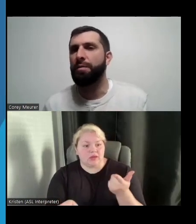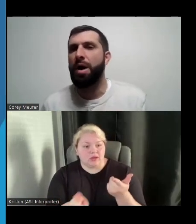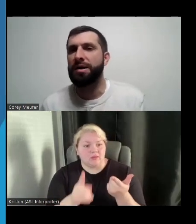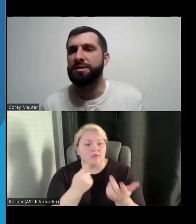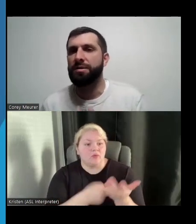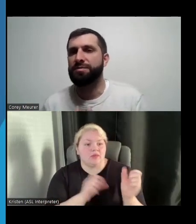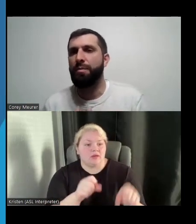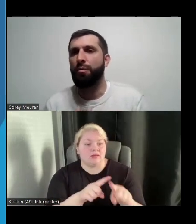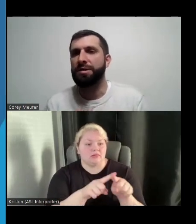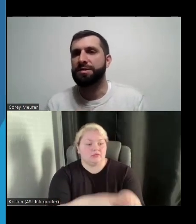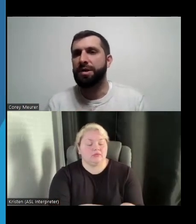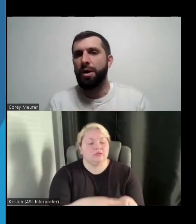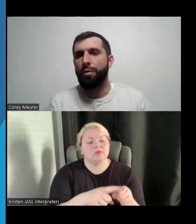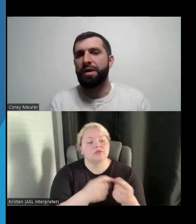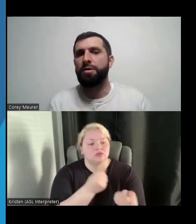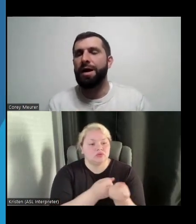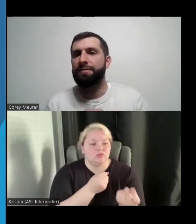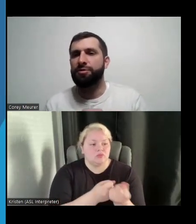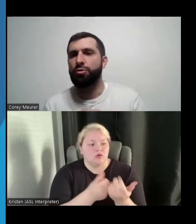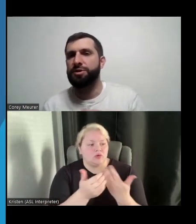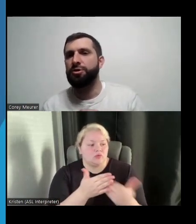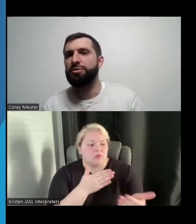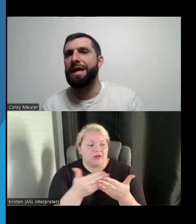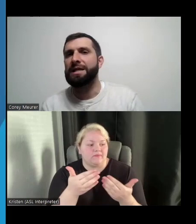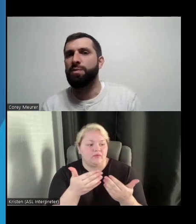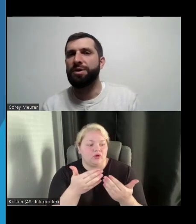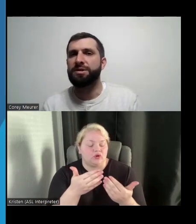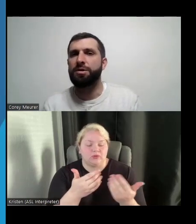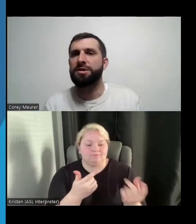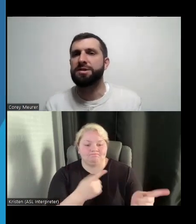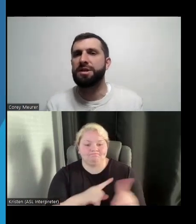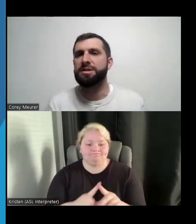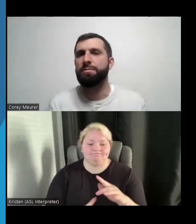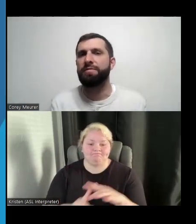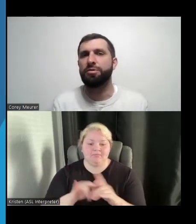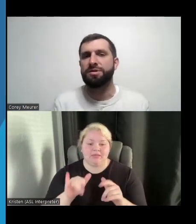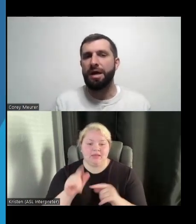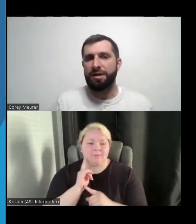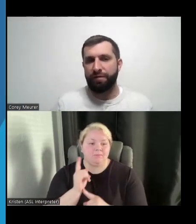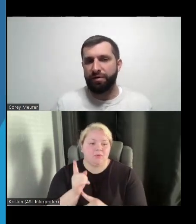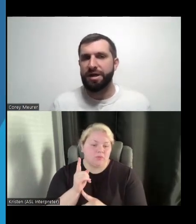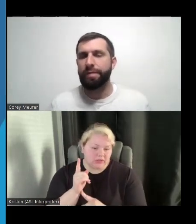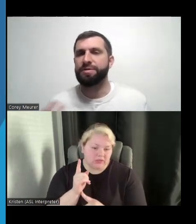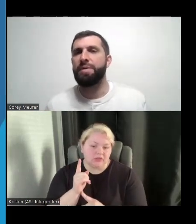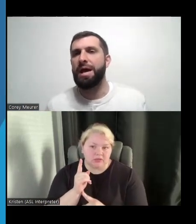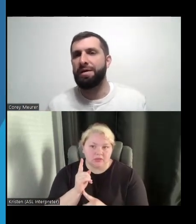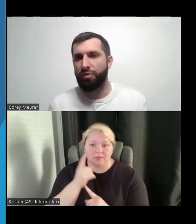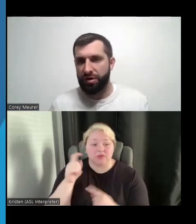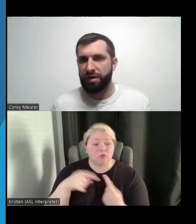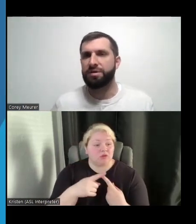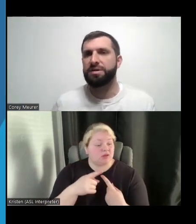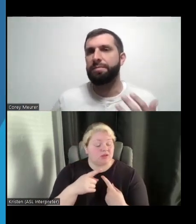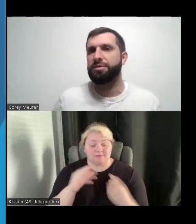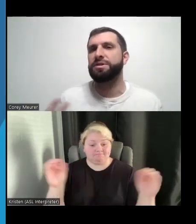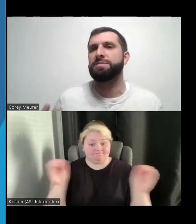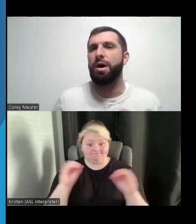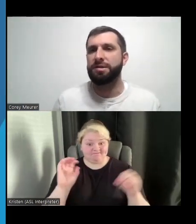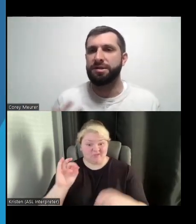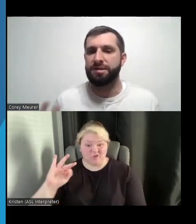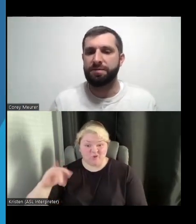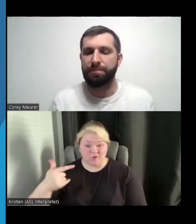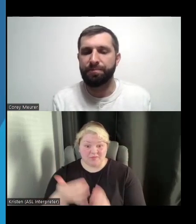going on in their bodies in those moments? When they don't have tools to use, that's when we start to see some of those different types of behavior and different types